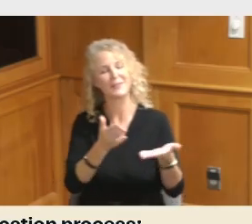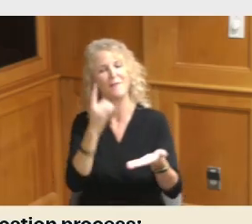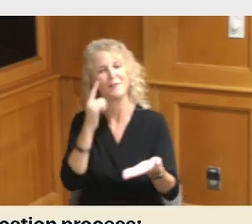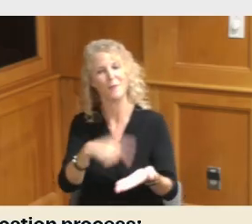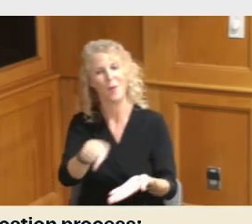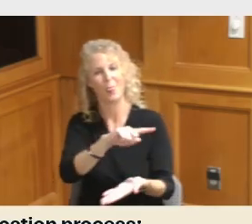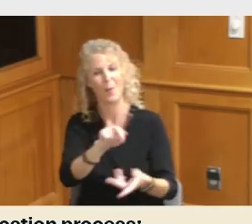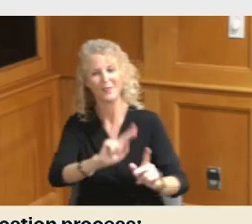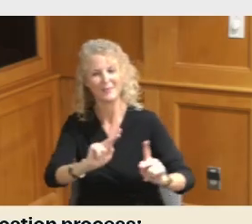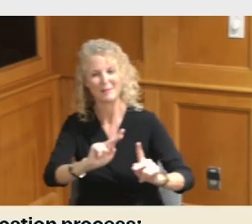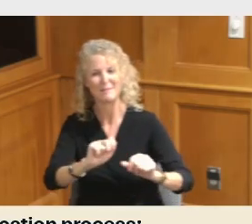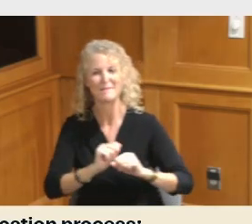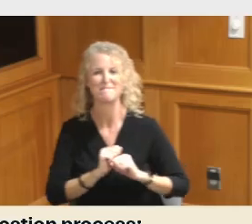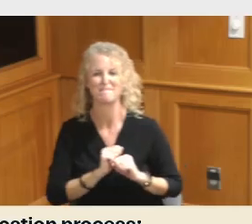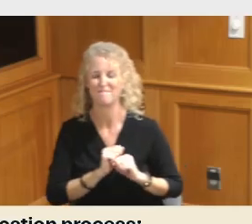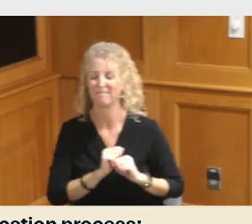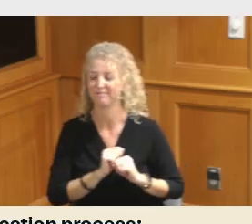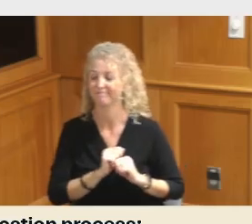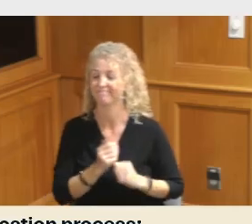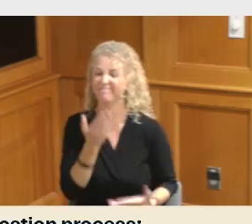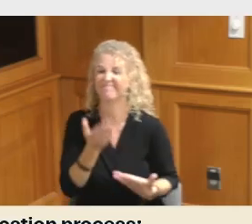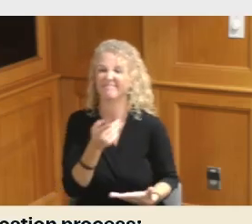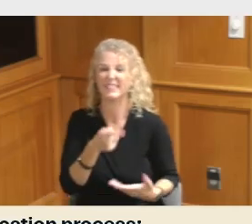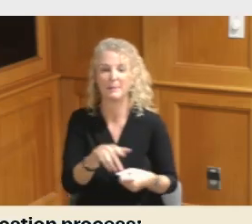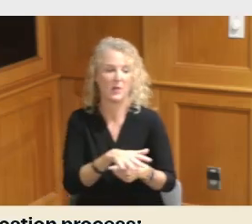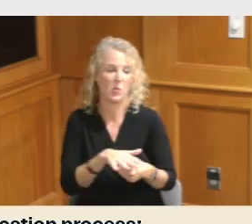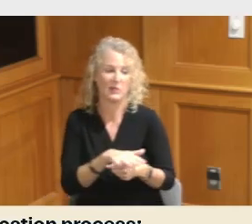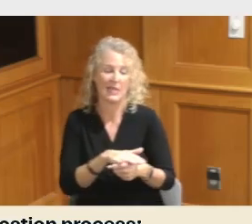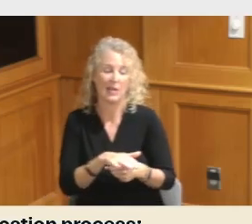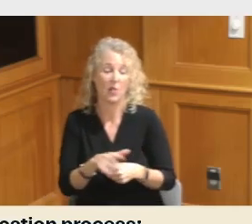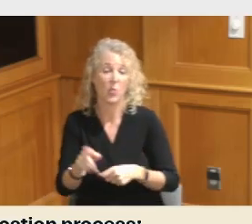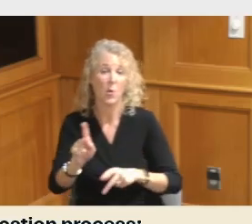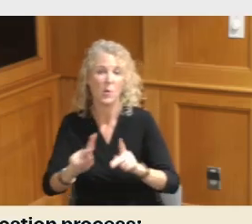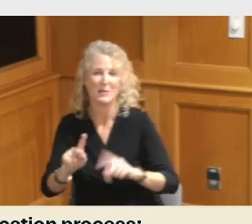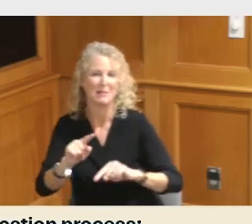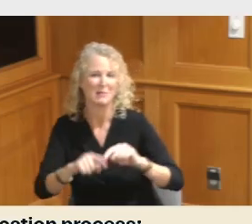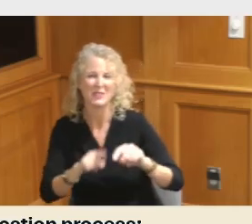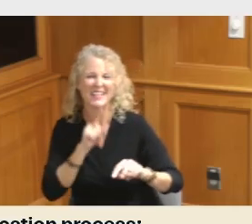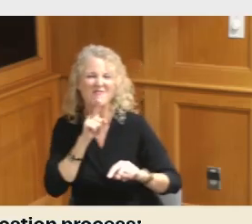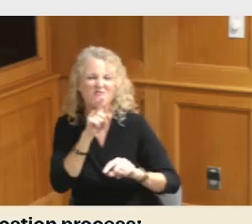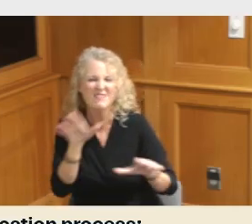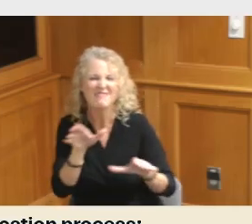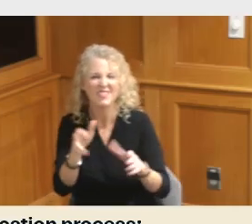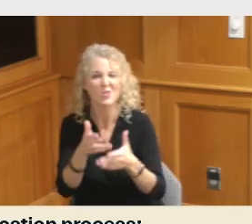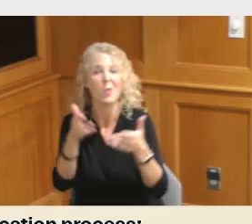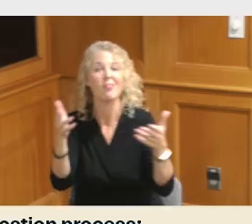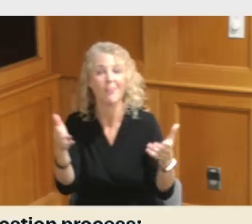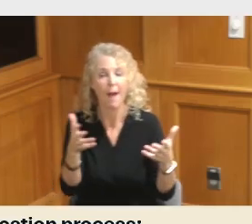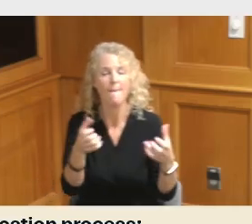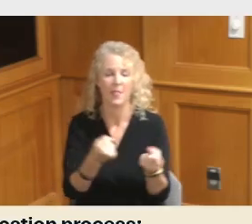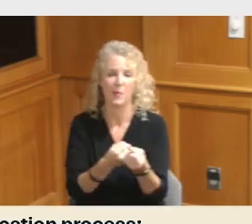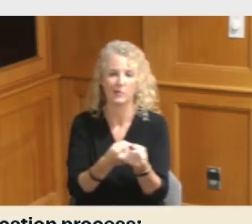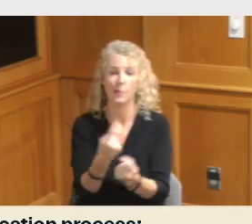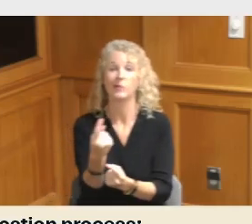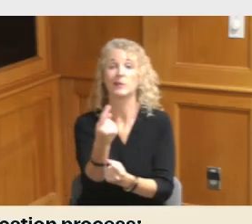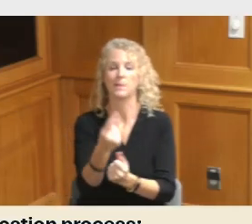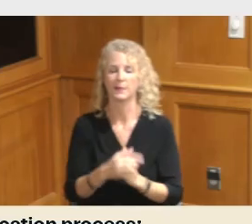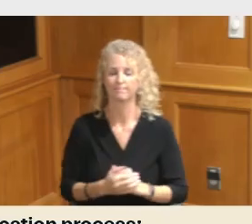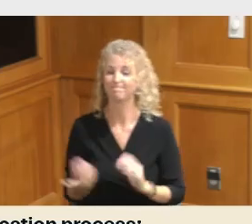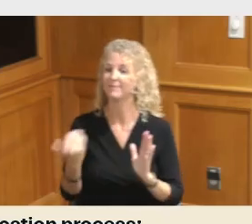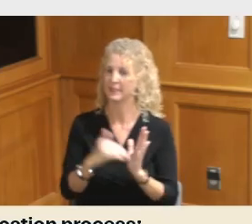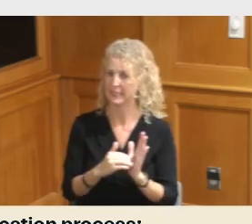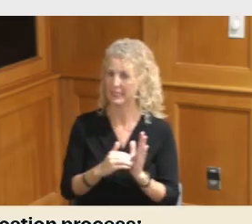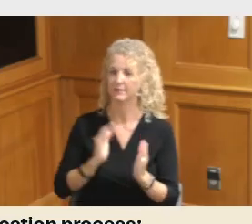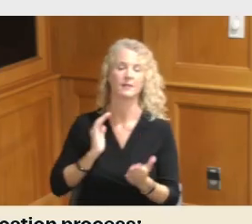some of our municipalities who don't necessarily have the resource to do much more, right? But they want to do something. Again,